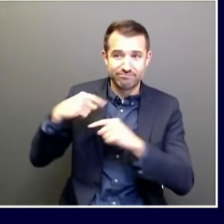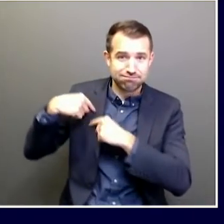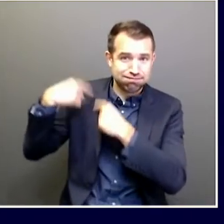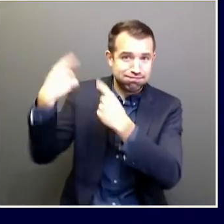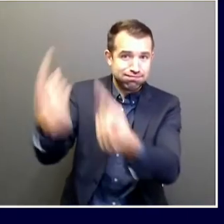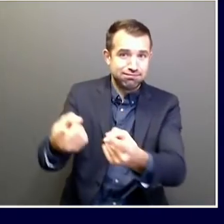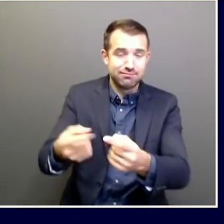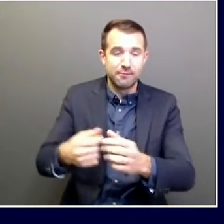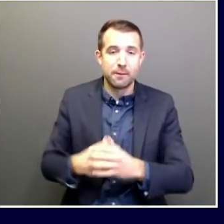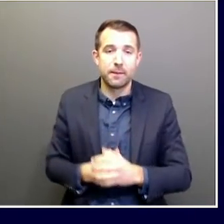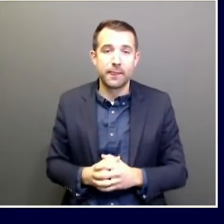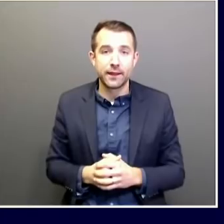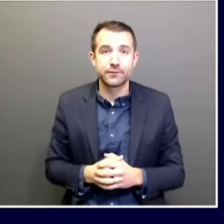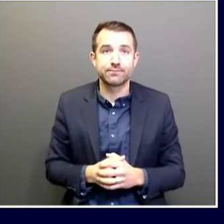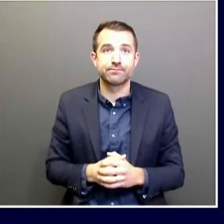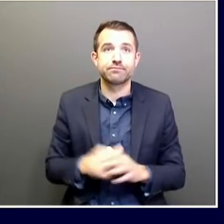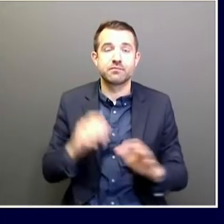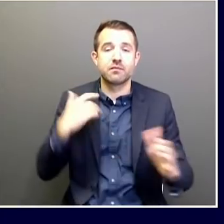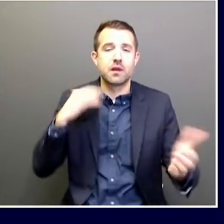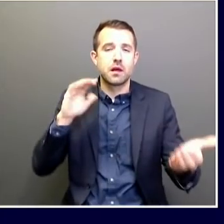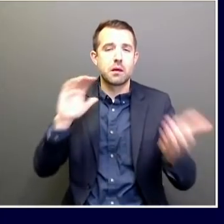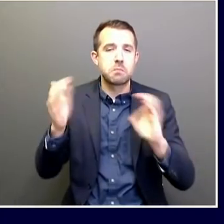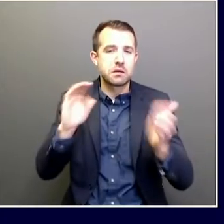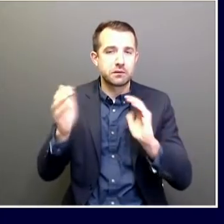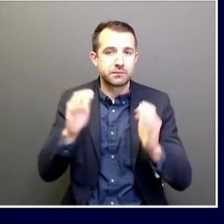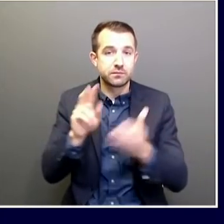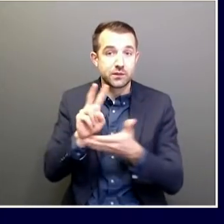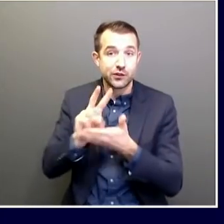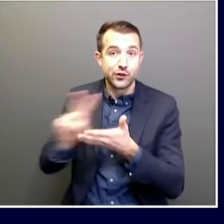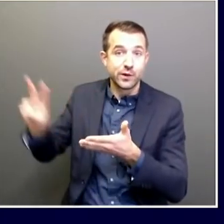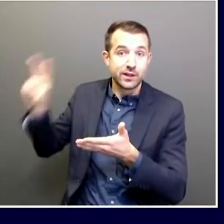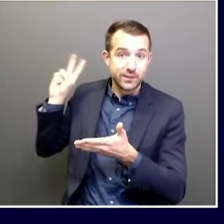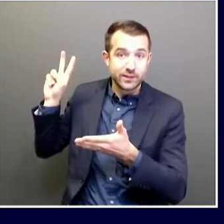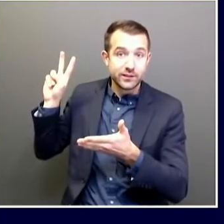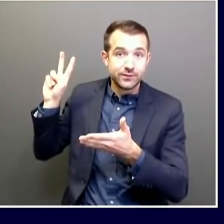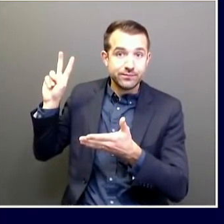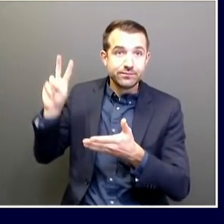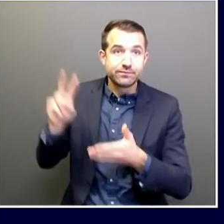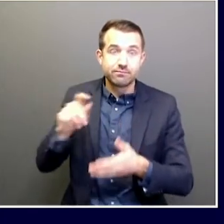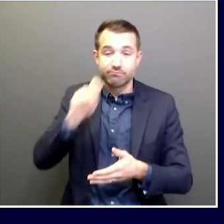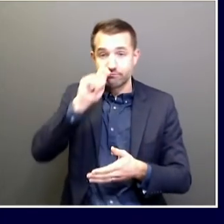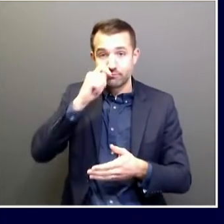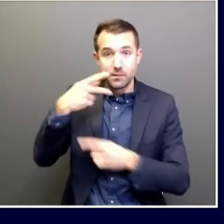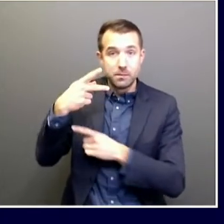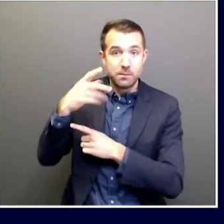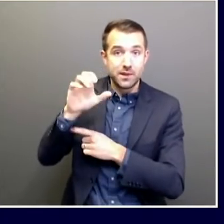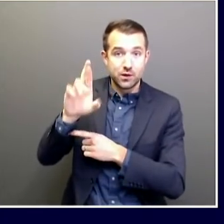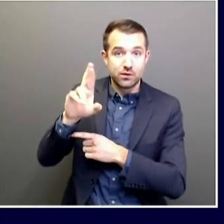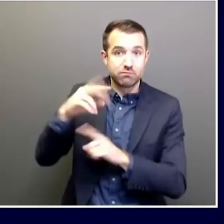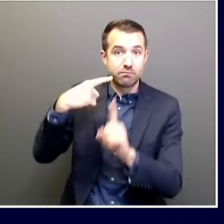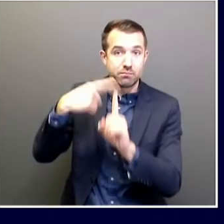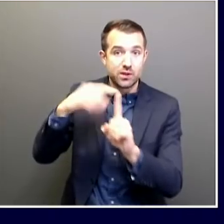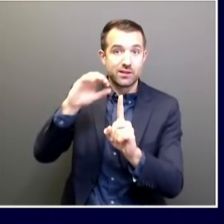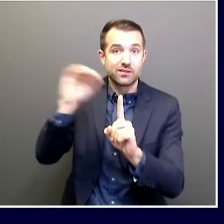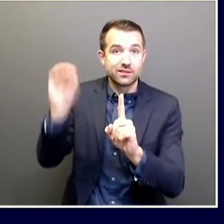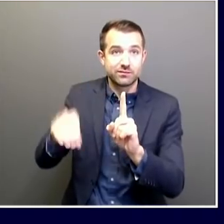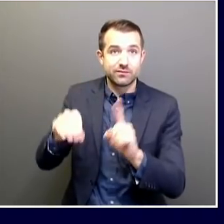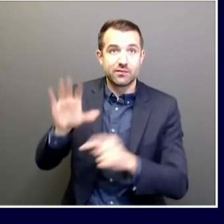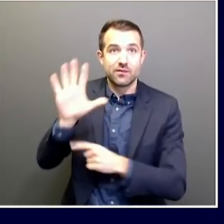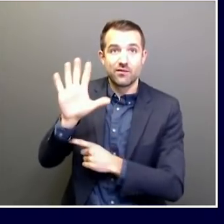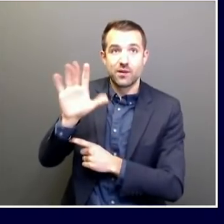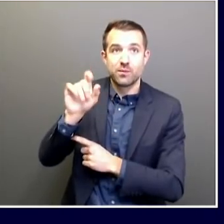To put that number in perspective, 2 weeks ago, our PCR positivity rate was